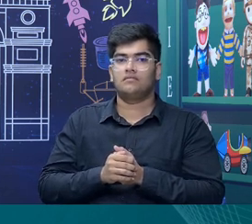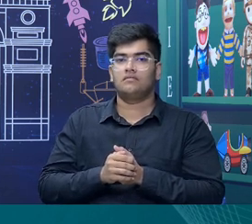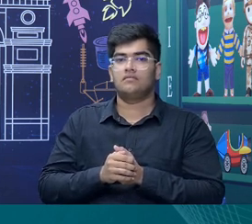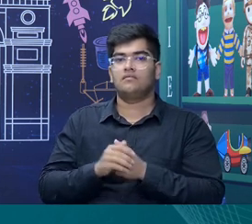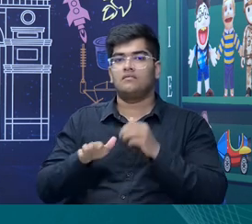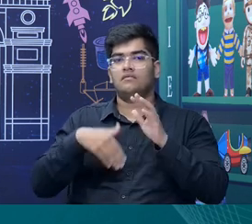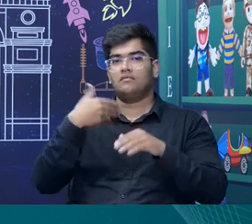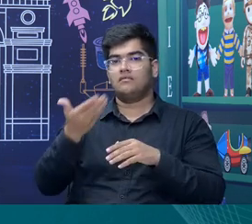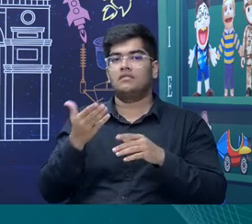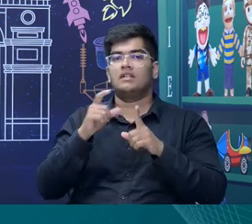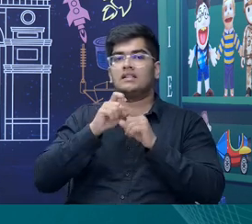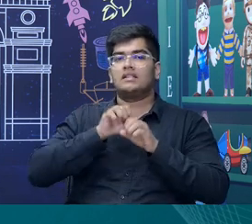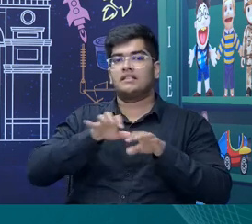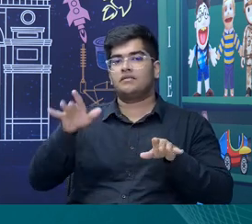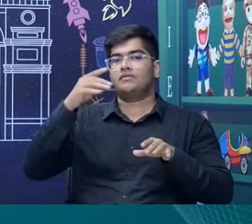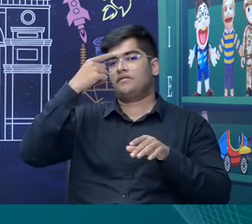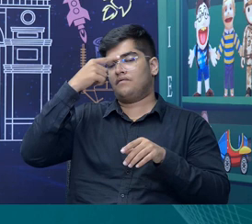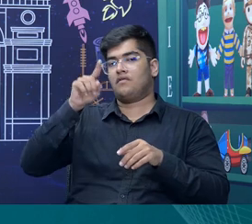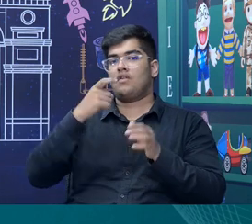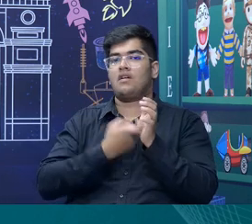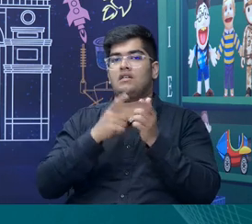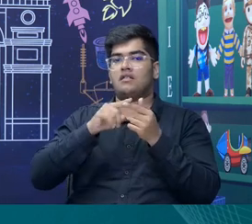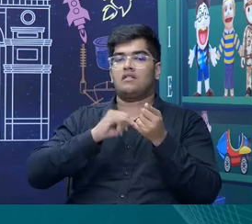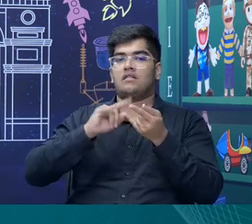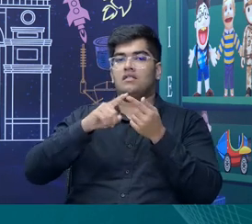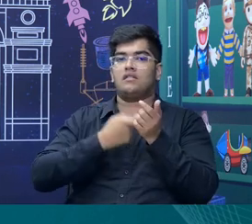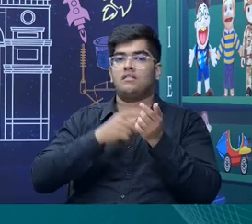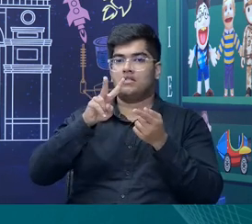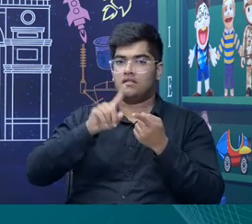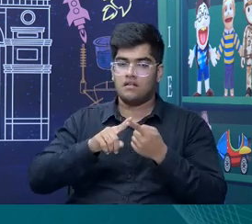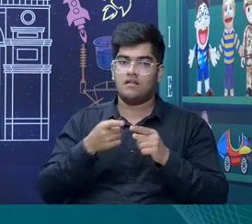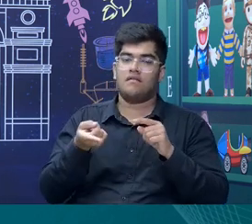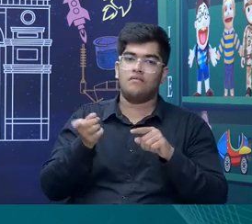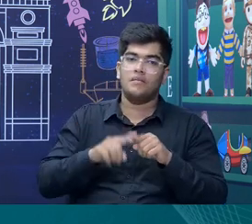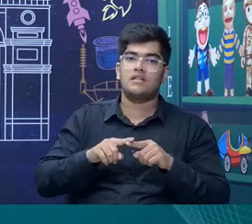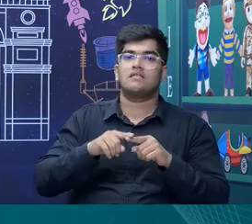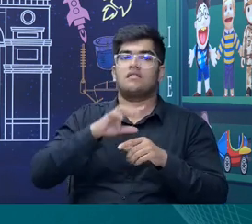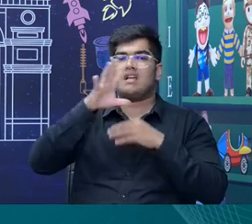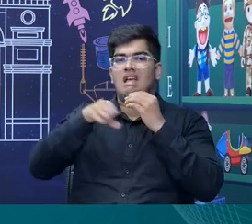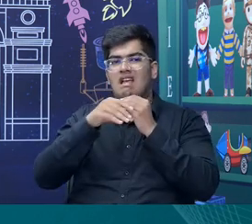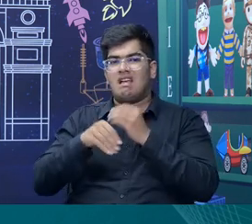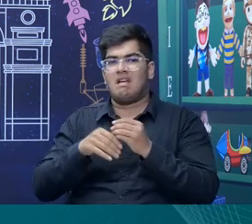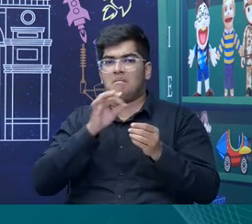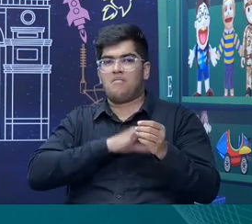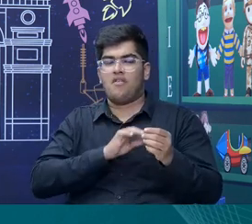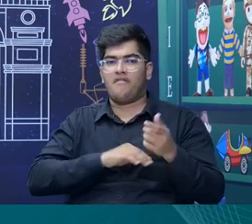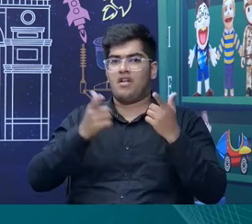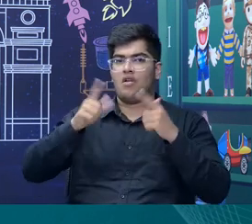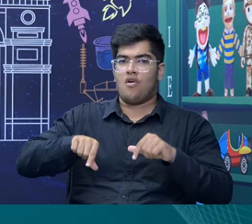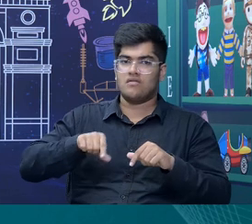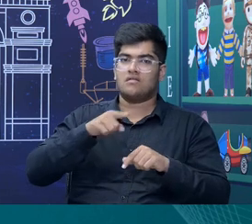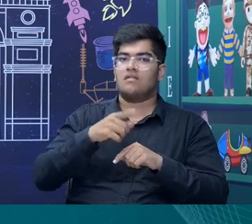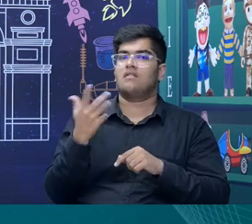next is distribution of reserves and accumulated profits and losses again I will say